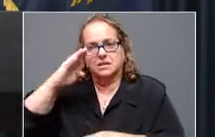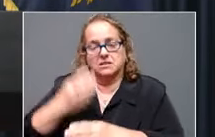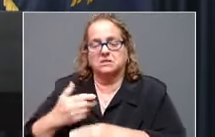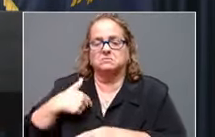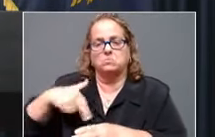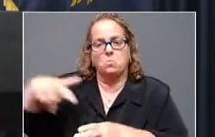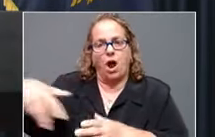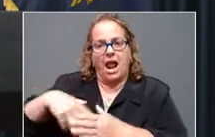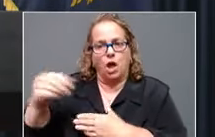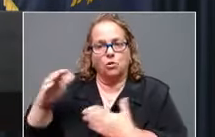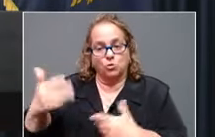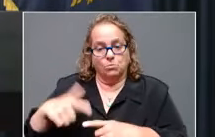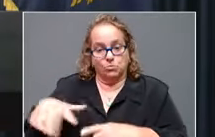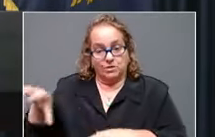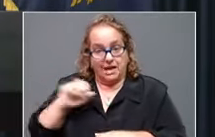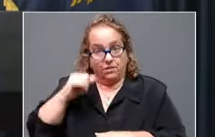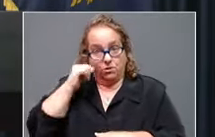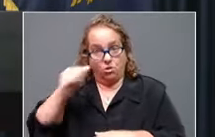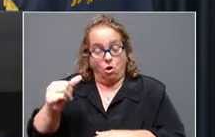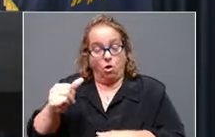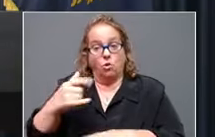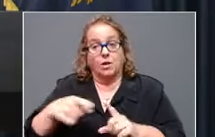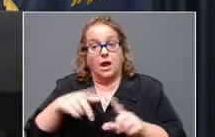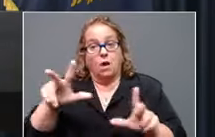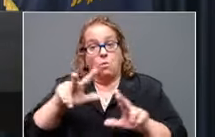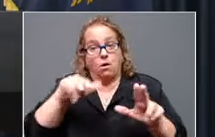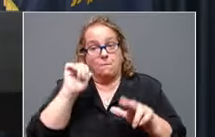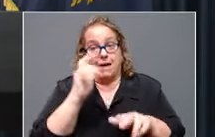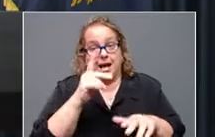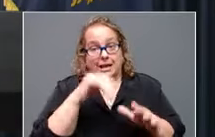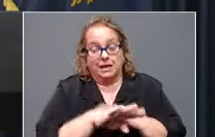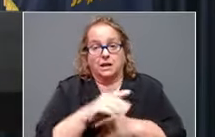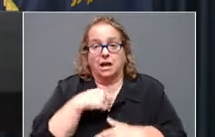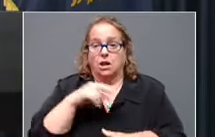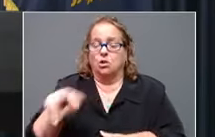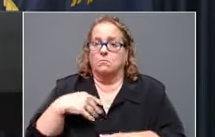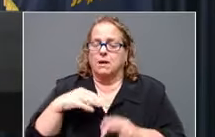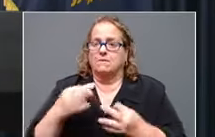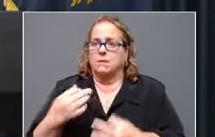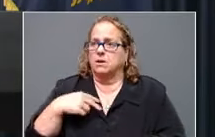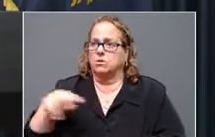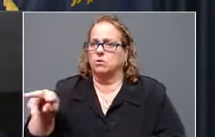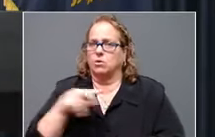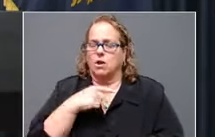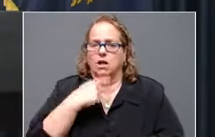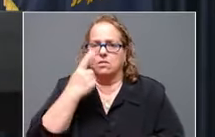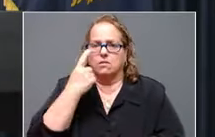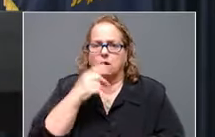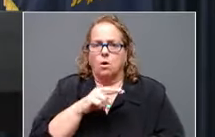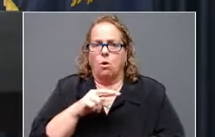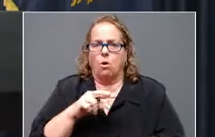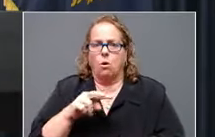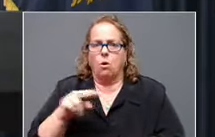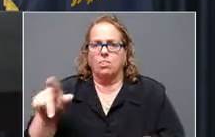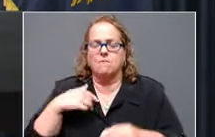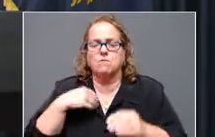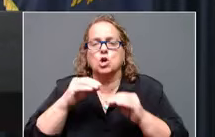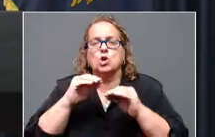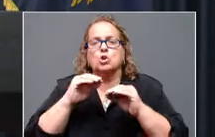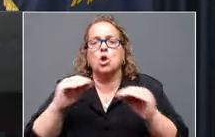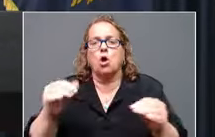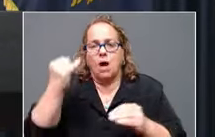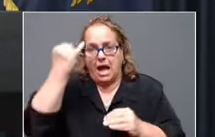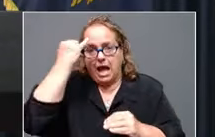Those first days and weeks were so challenging. As Frontline, we were nervous about everything because it felt